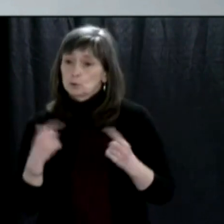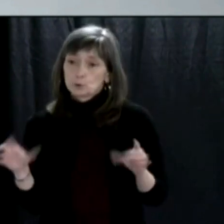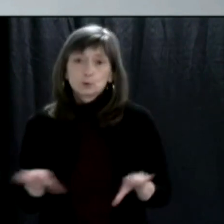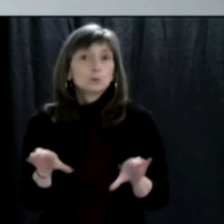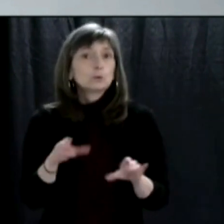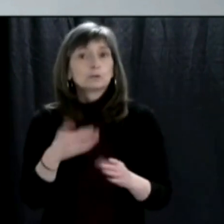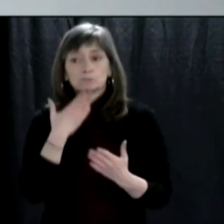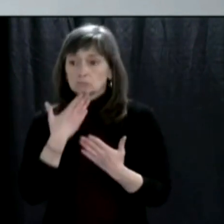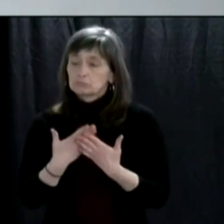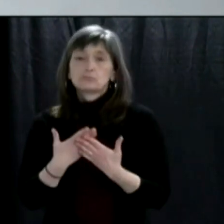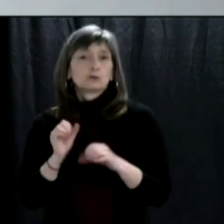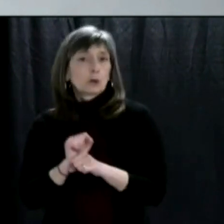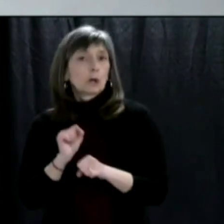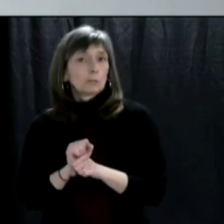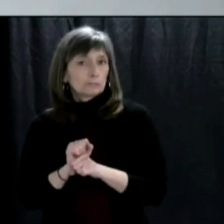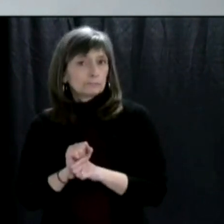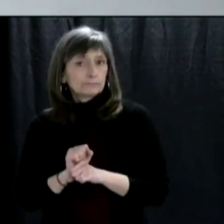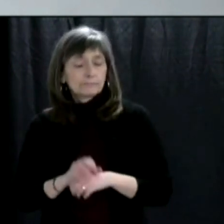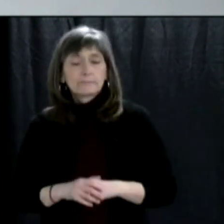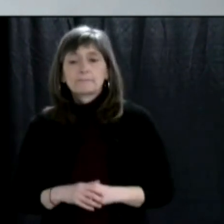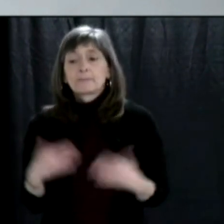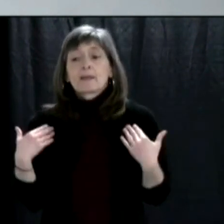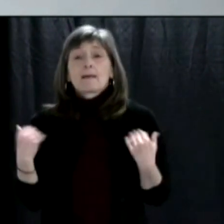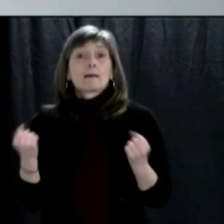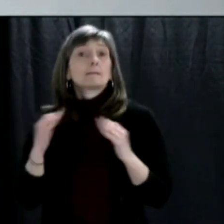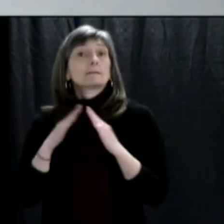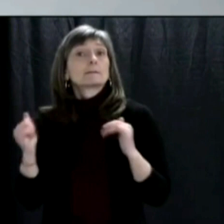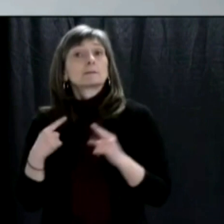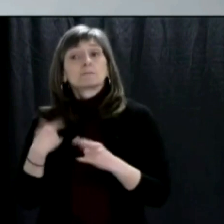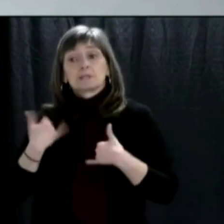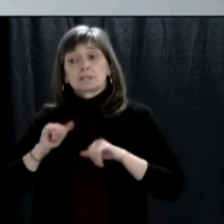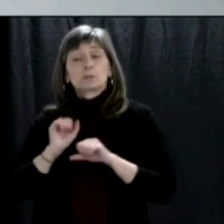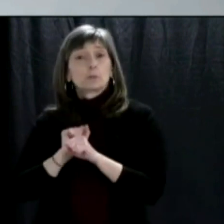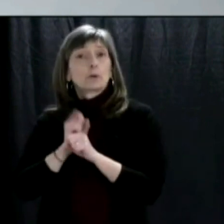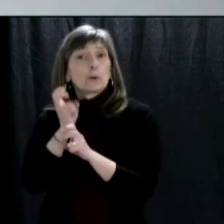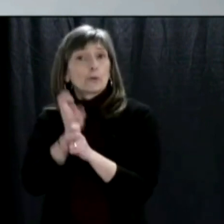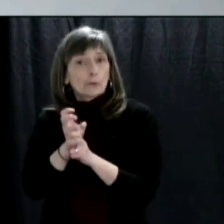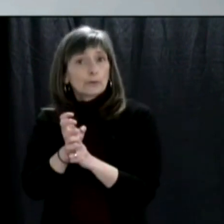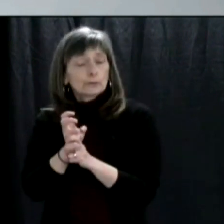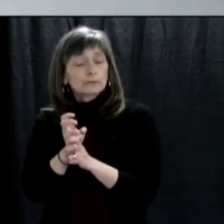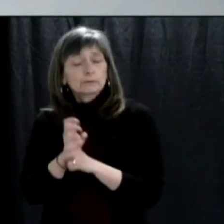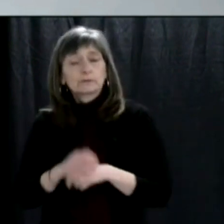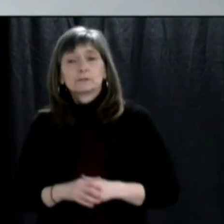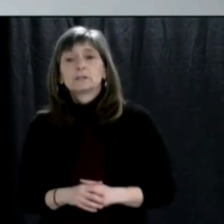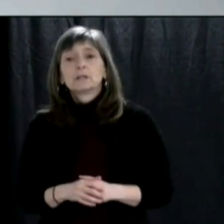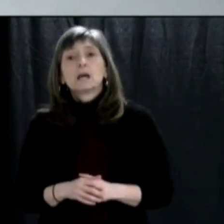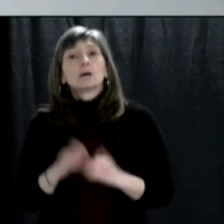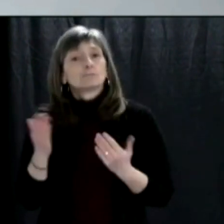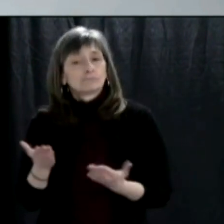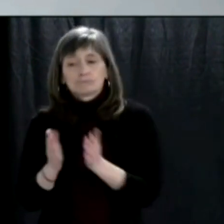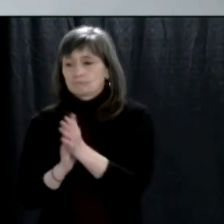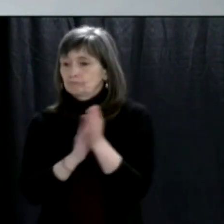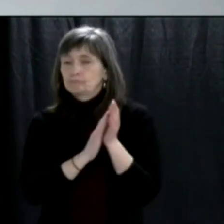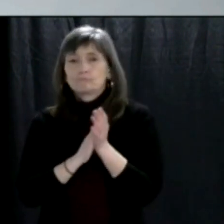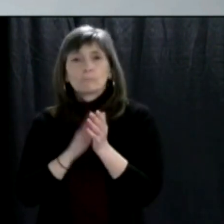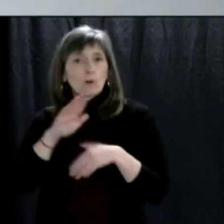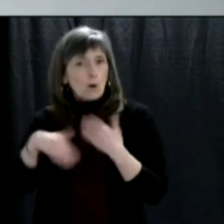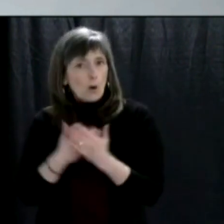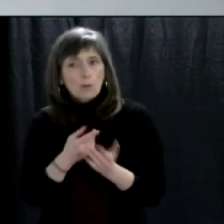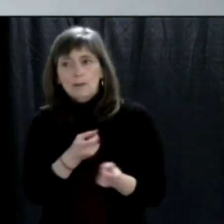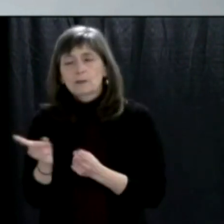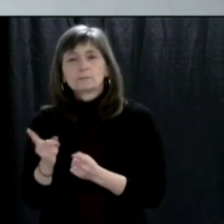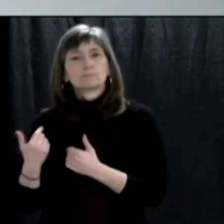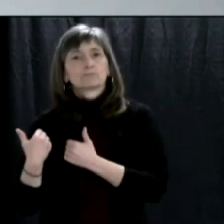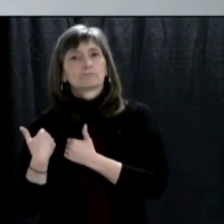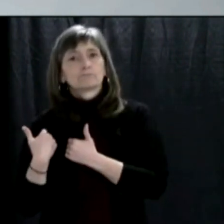and working well. The health system continues to work diligently, and I commend everyone for their actions and